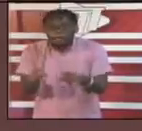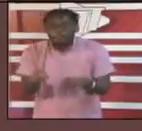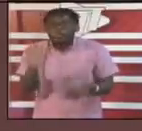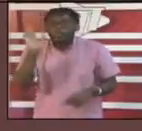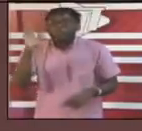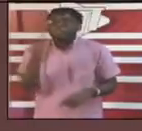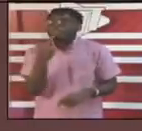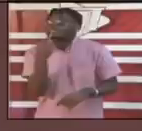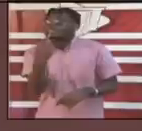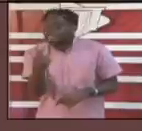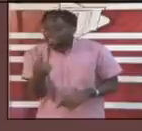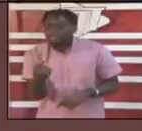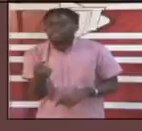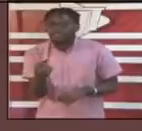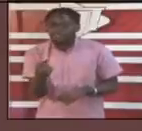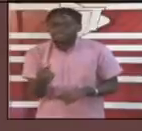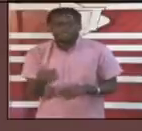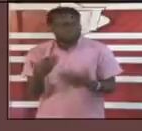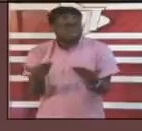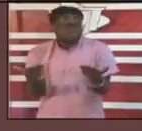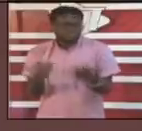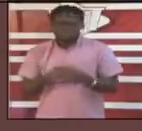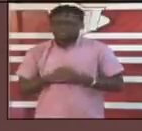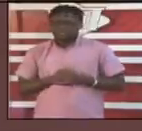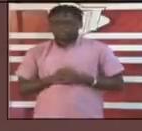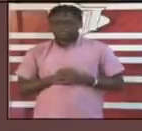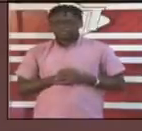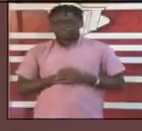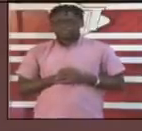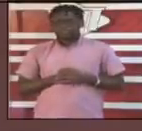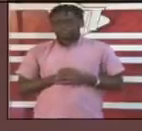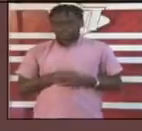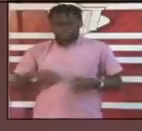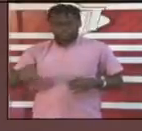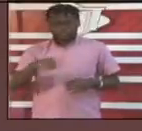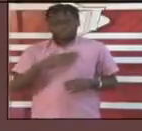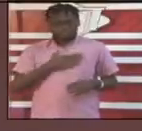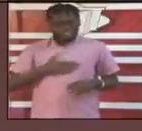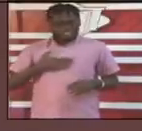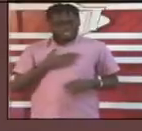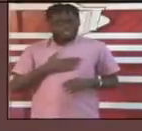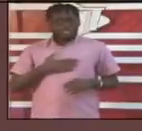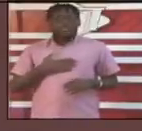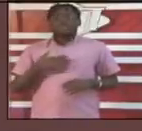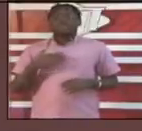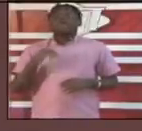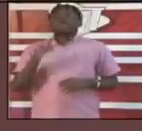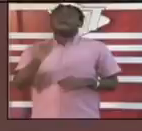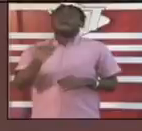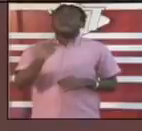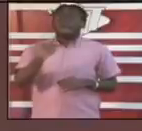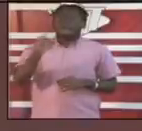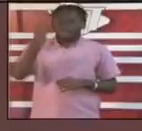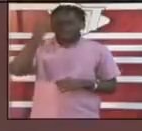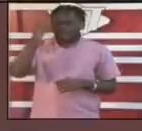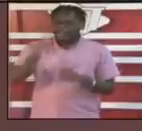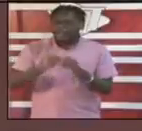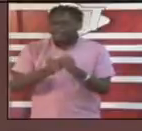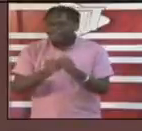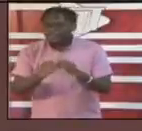Parents, have realistic expectations for your child. Each child is